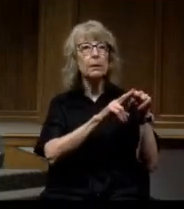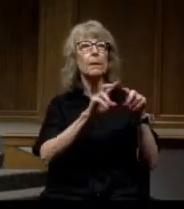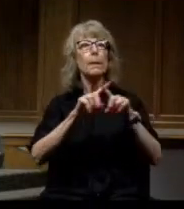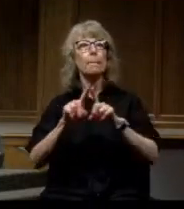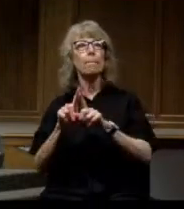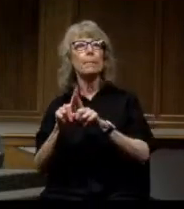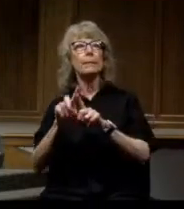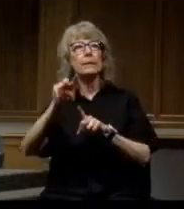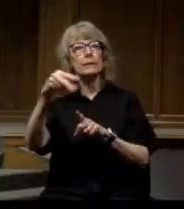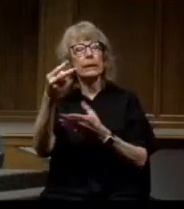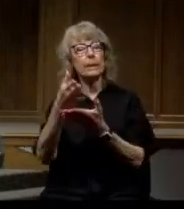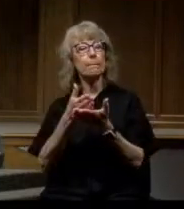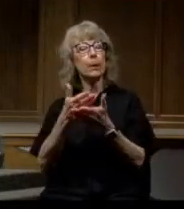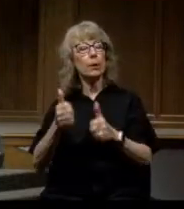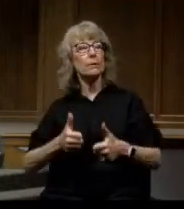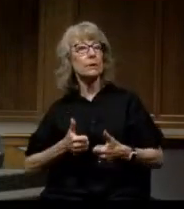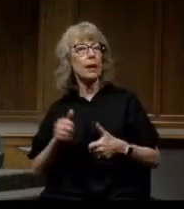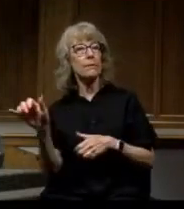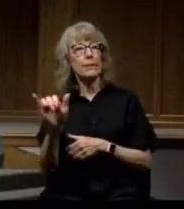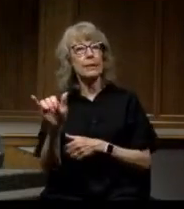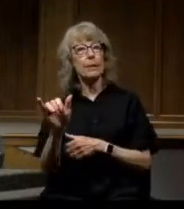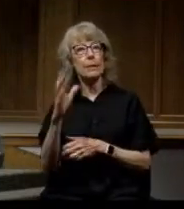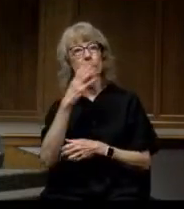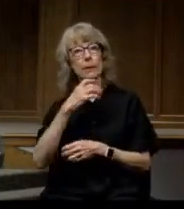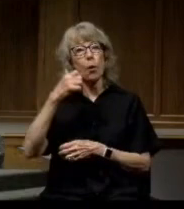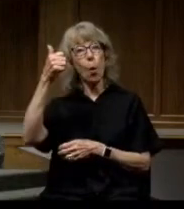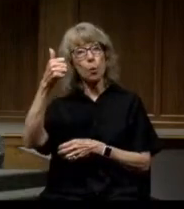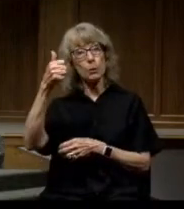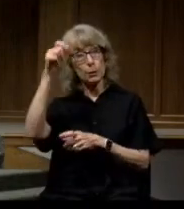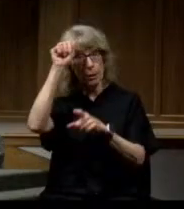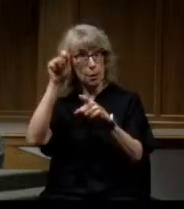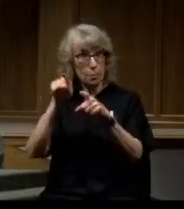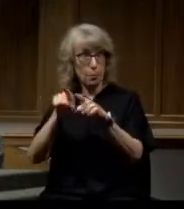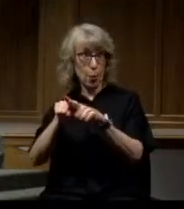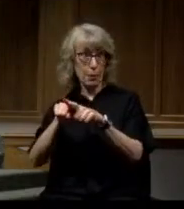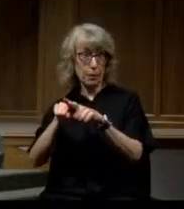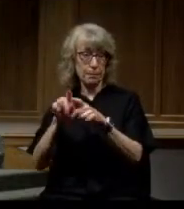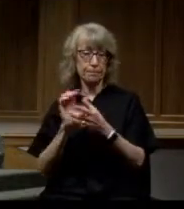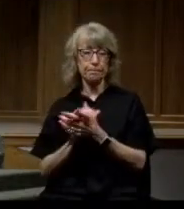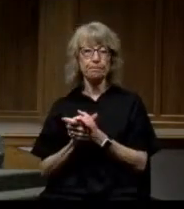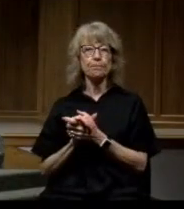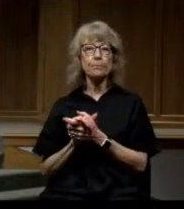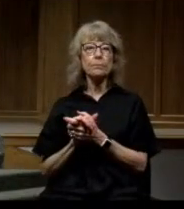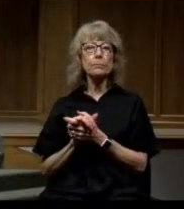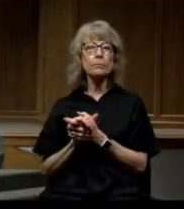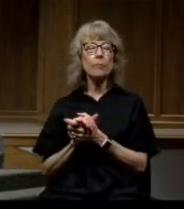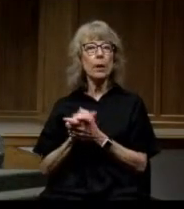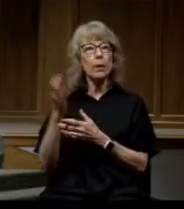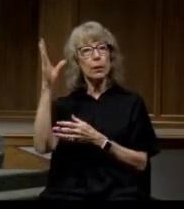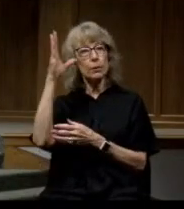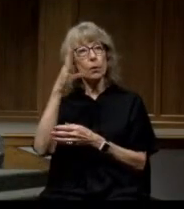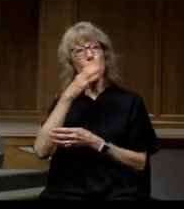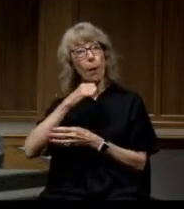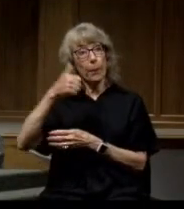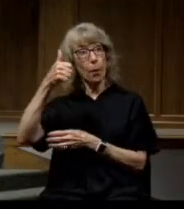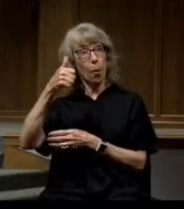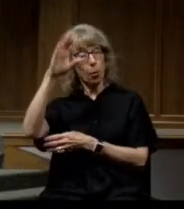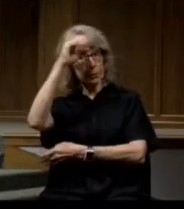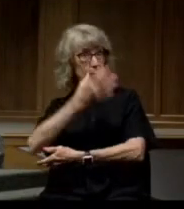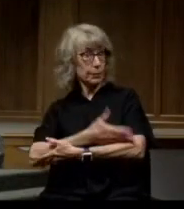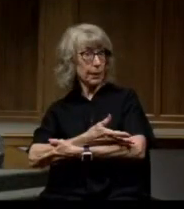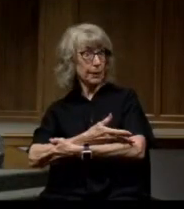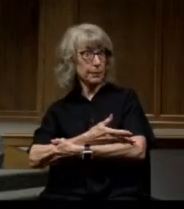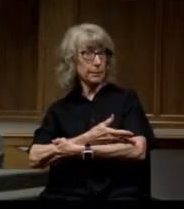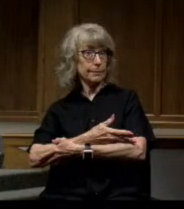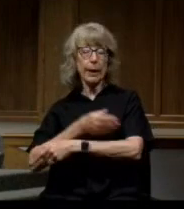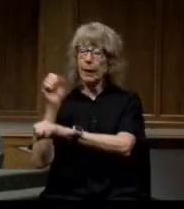brother from Luke 15, starting in verse 25. Meanwhile, the older son was in the field. When he came near